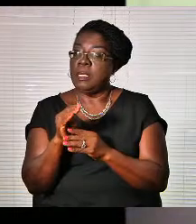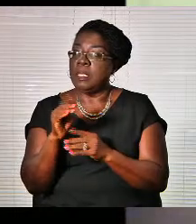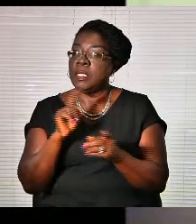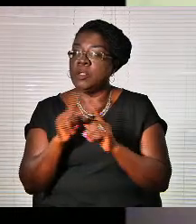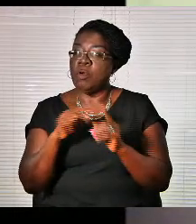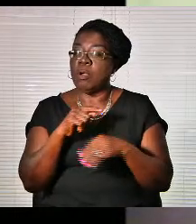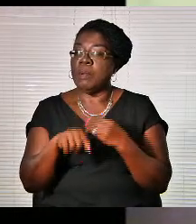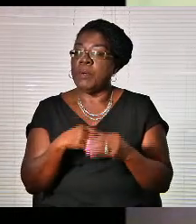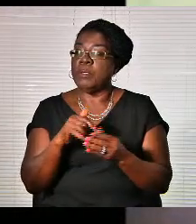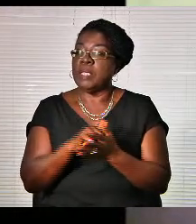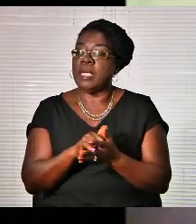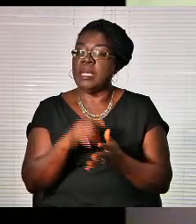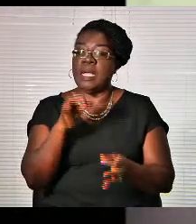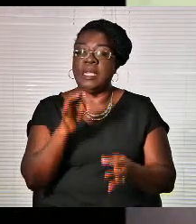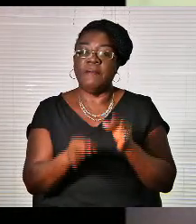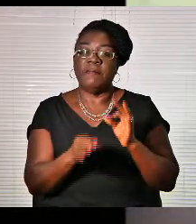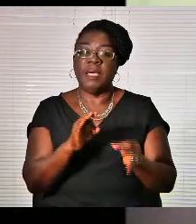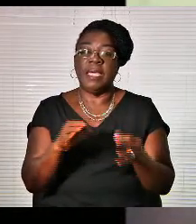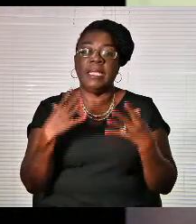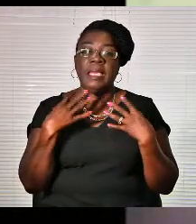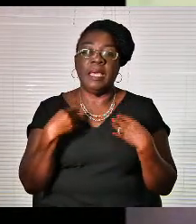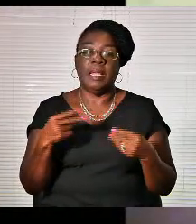healthcare workers who are infected?